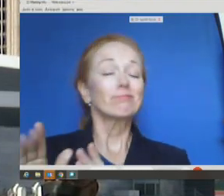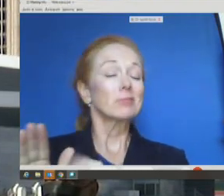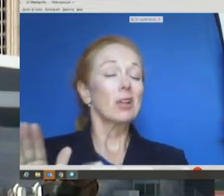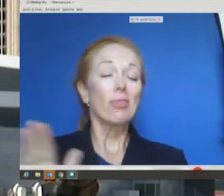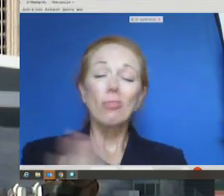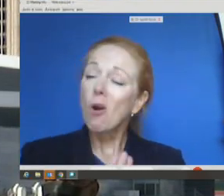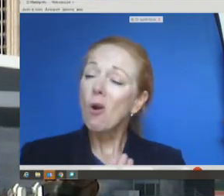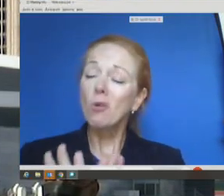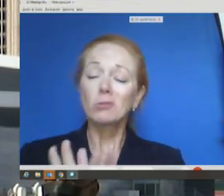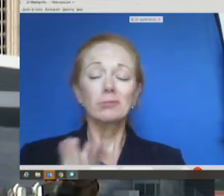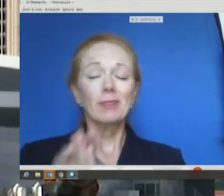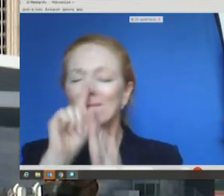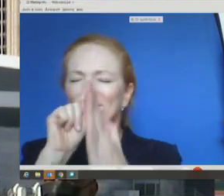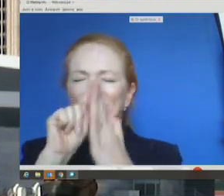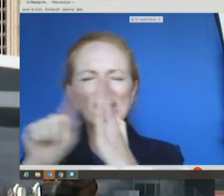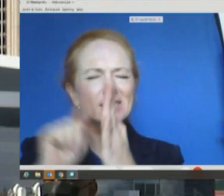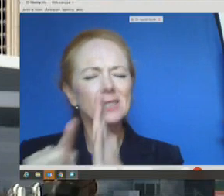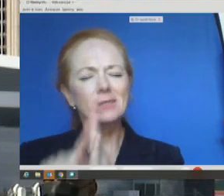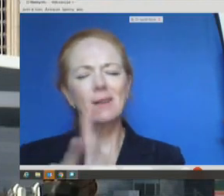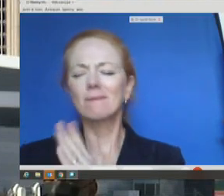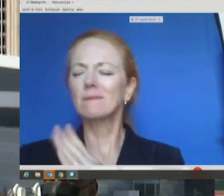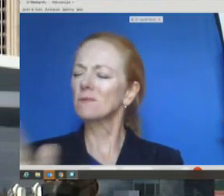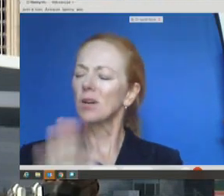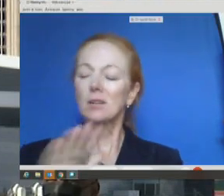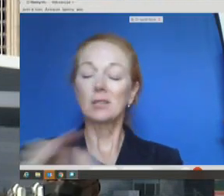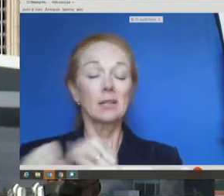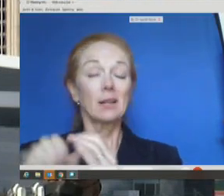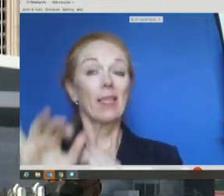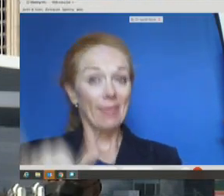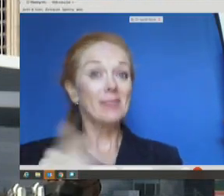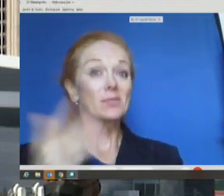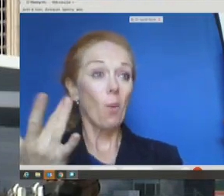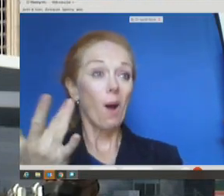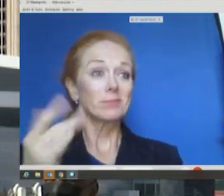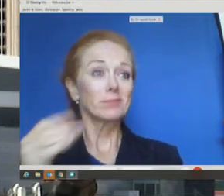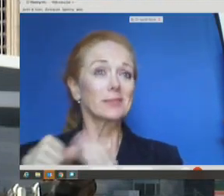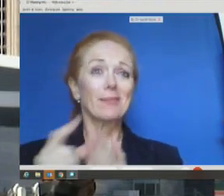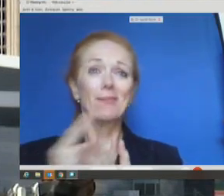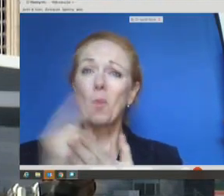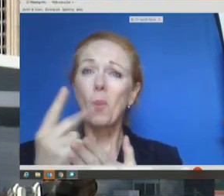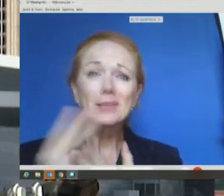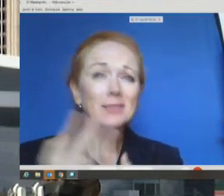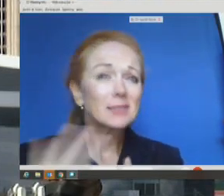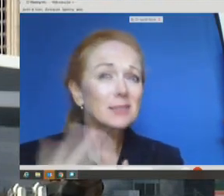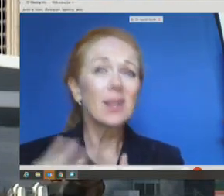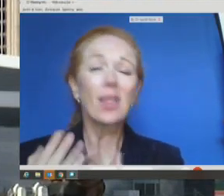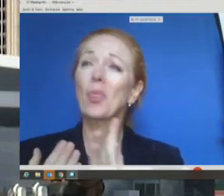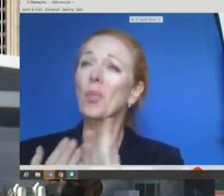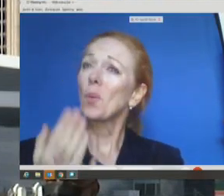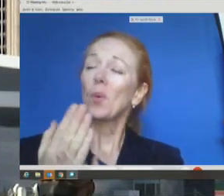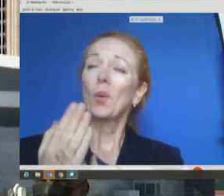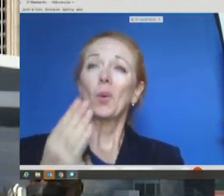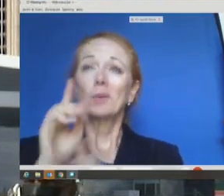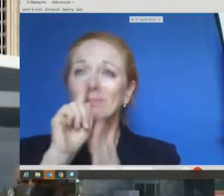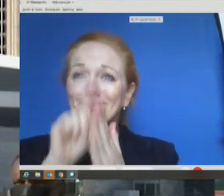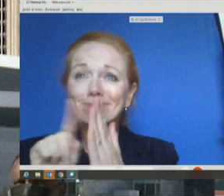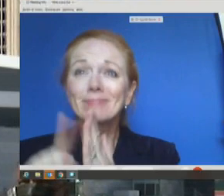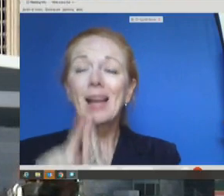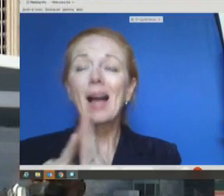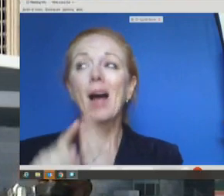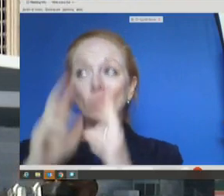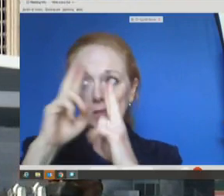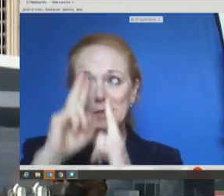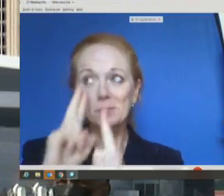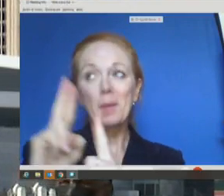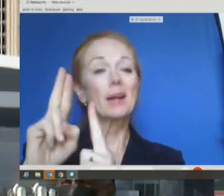tell you is the district attorney is the expert at this. I respect his decision. They have a lot different view. It's